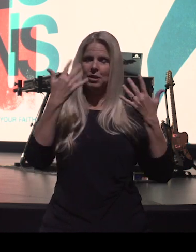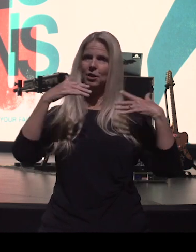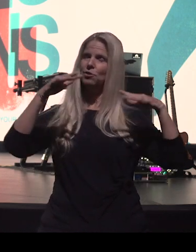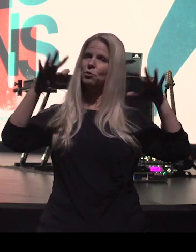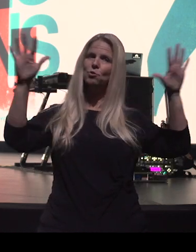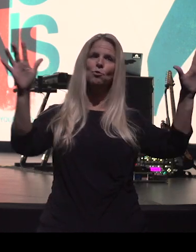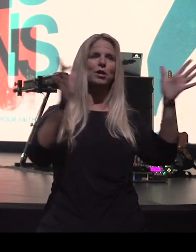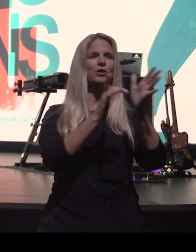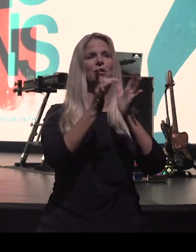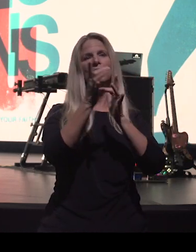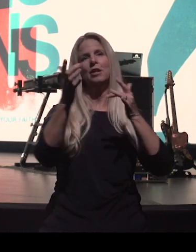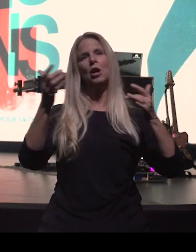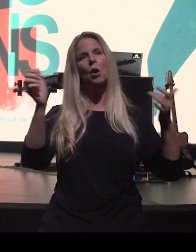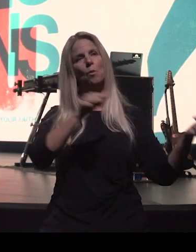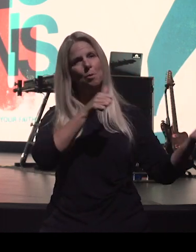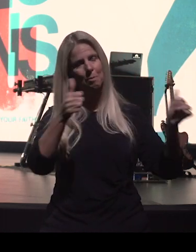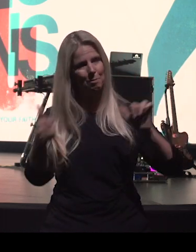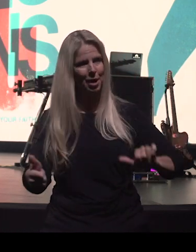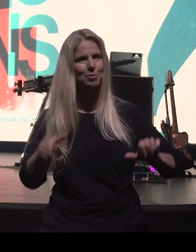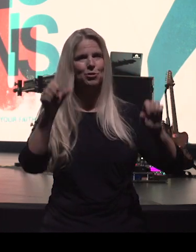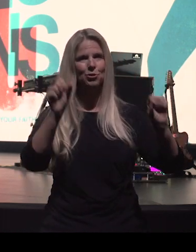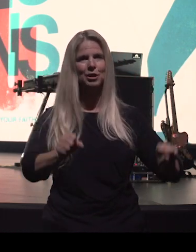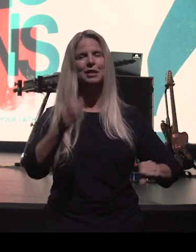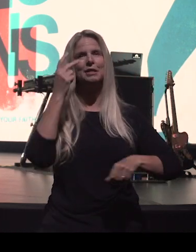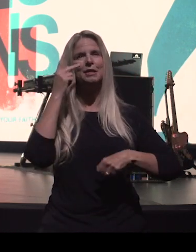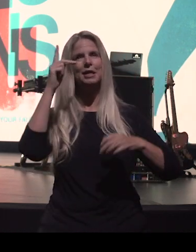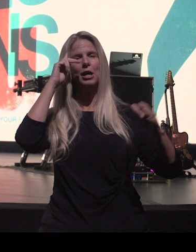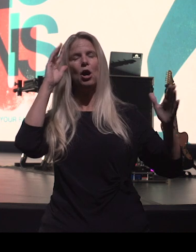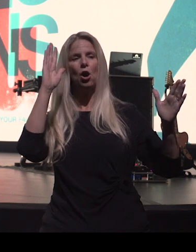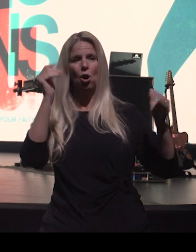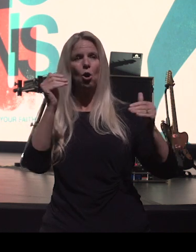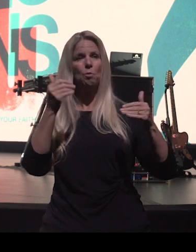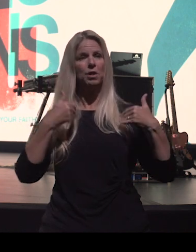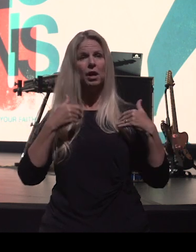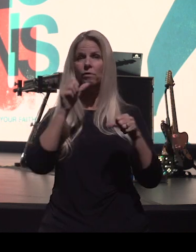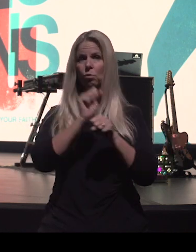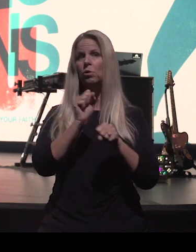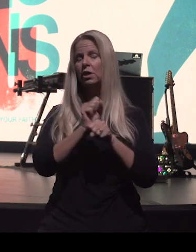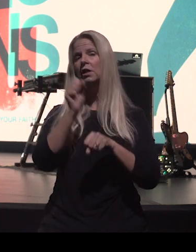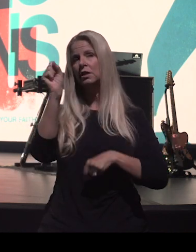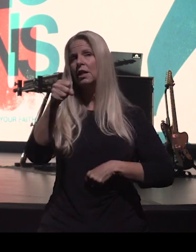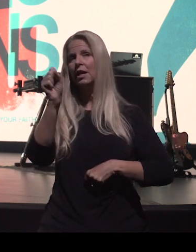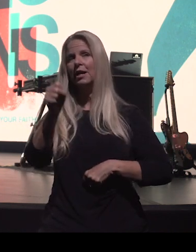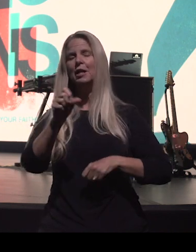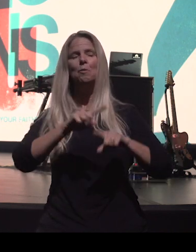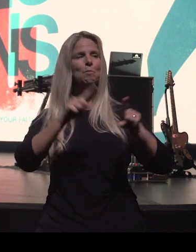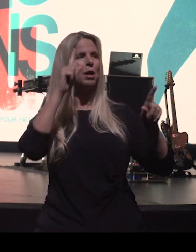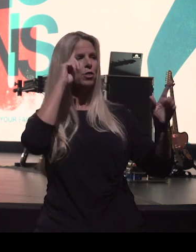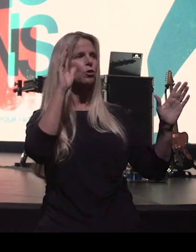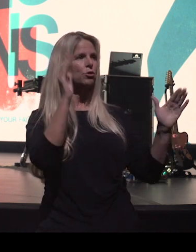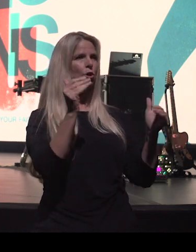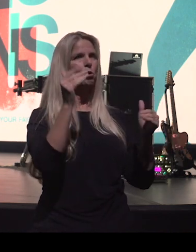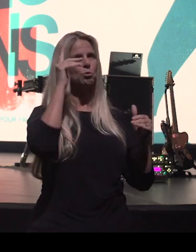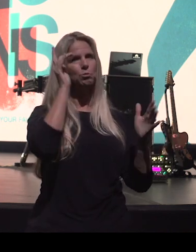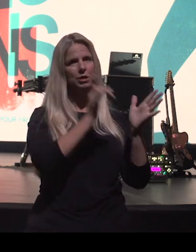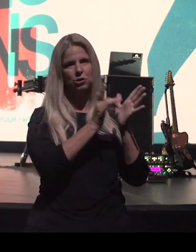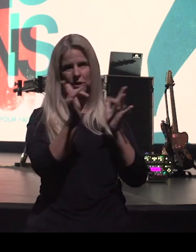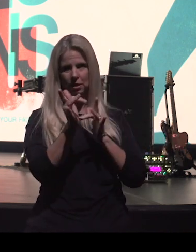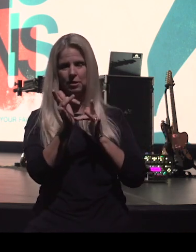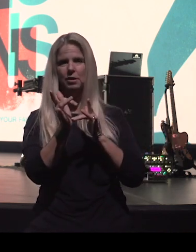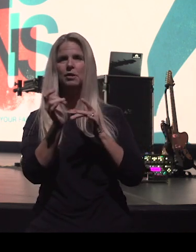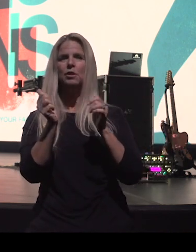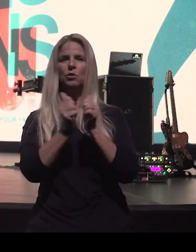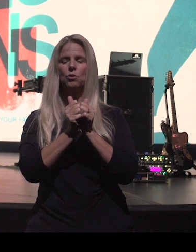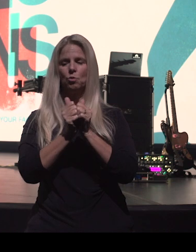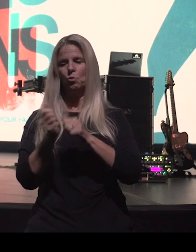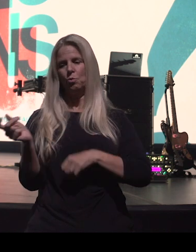You can see hope in their eyes again. They have some work to do, but there's hope now. Jesus is with them. And just today, I heard